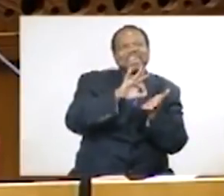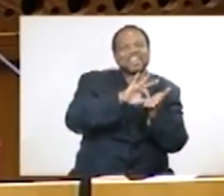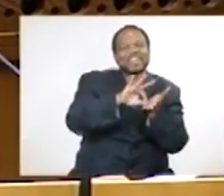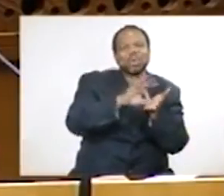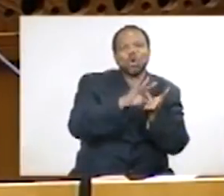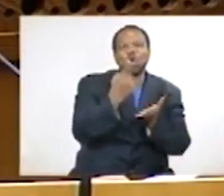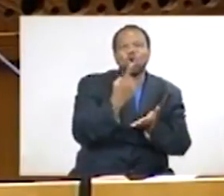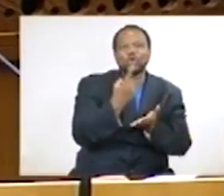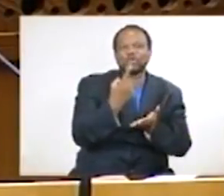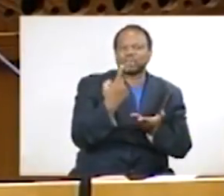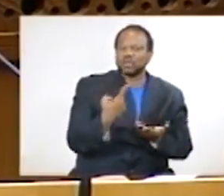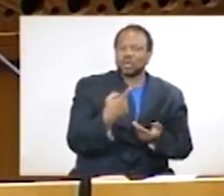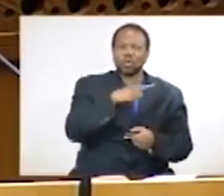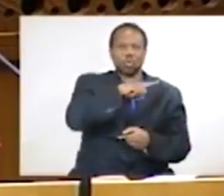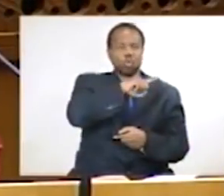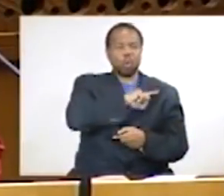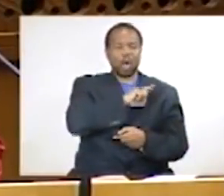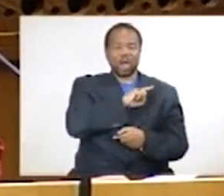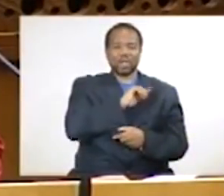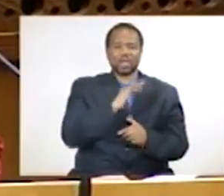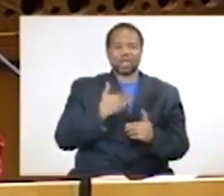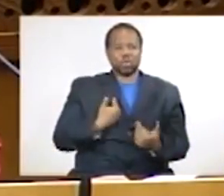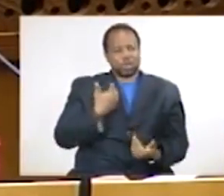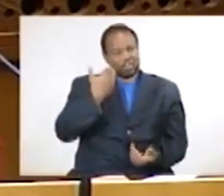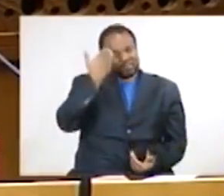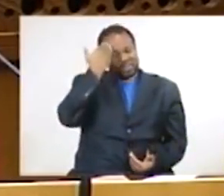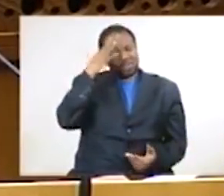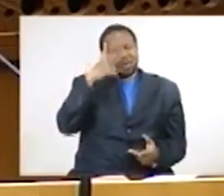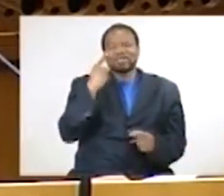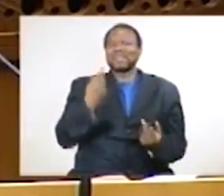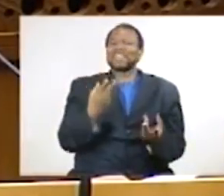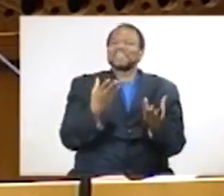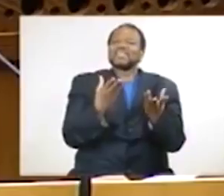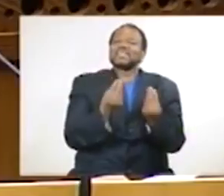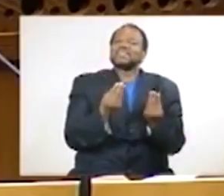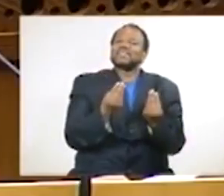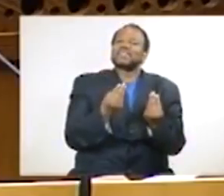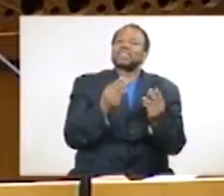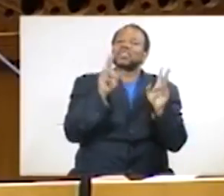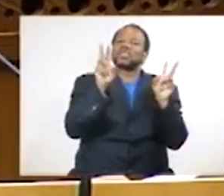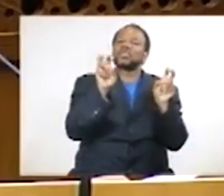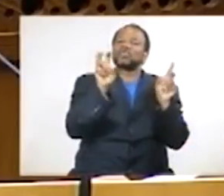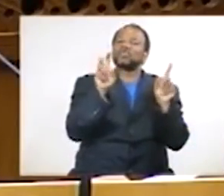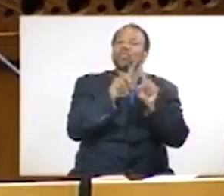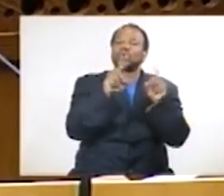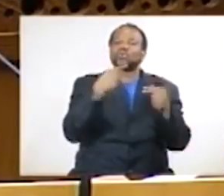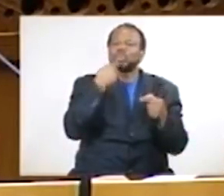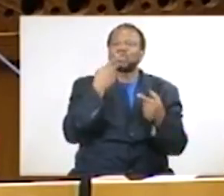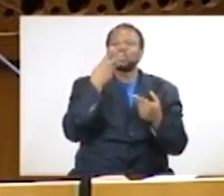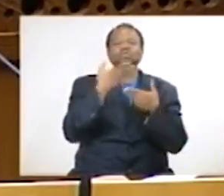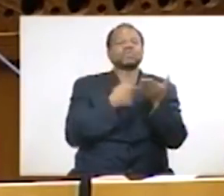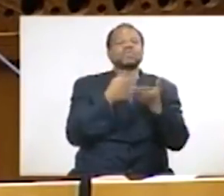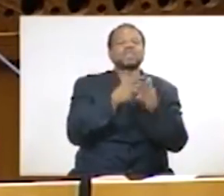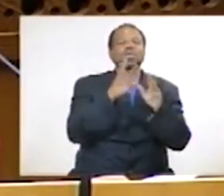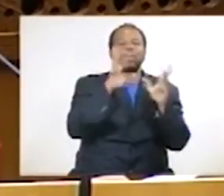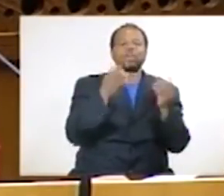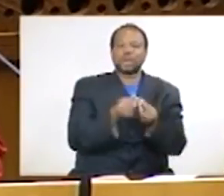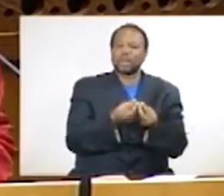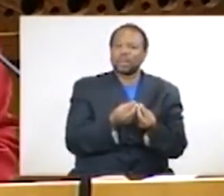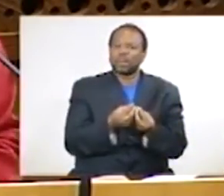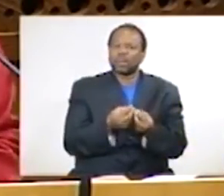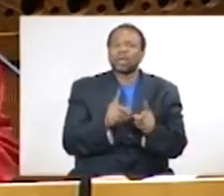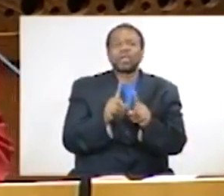Mr. President. No one will remember what you said last night except that we should clean on Mandela Day,